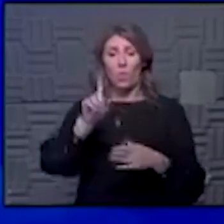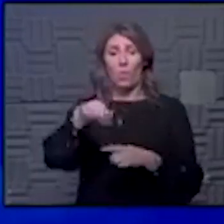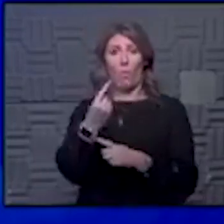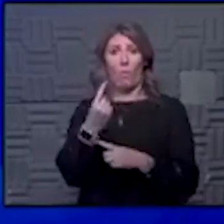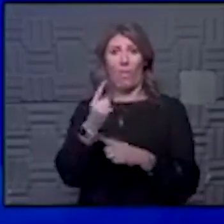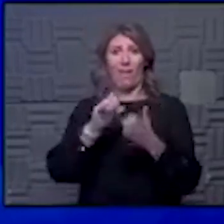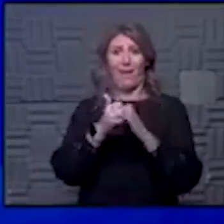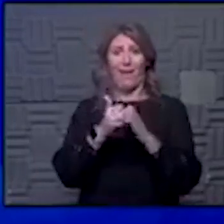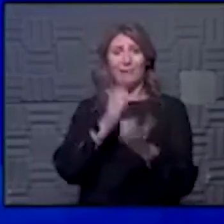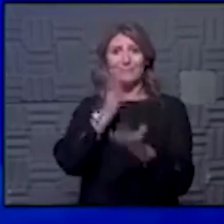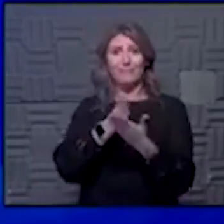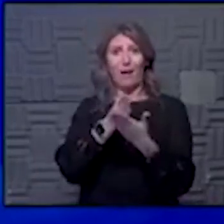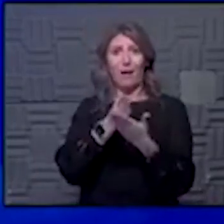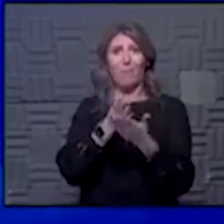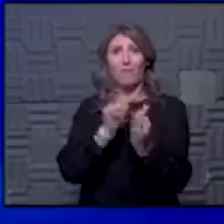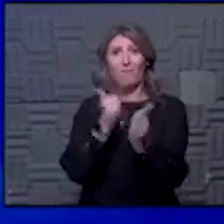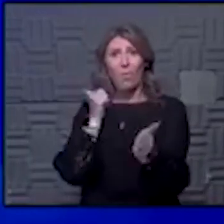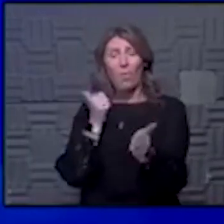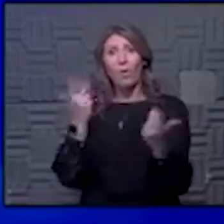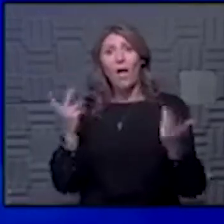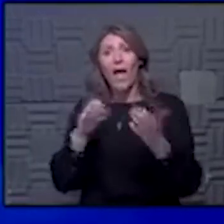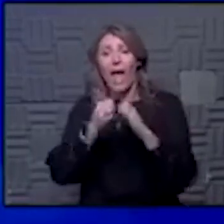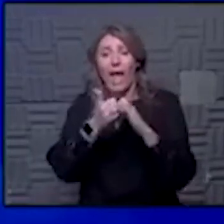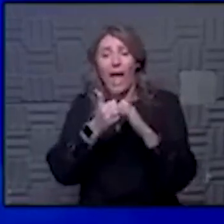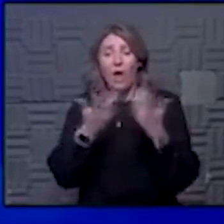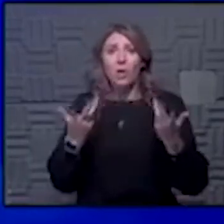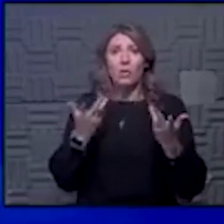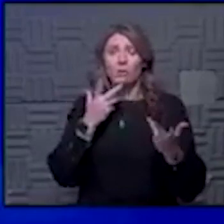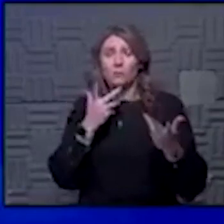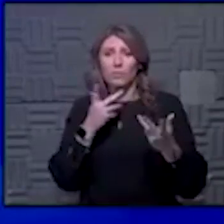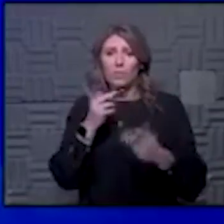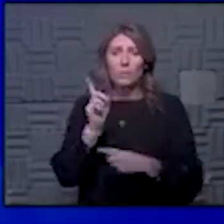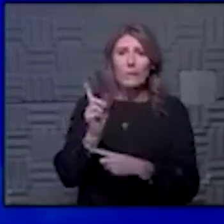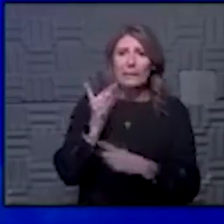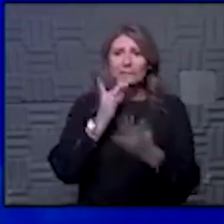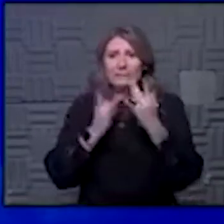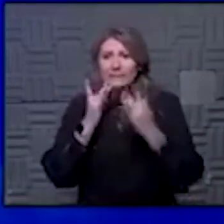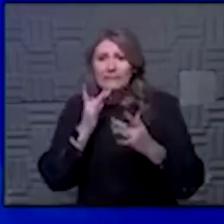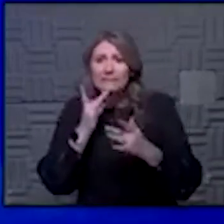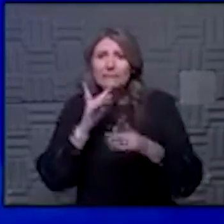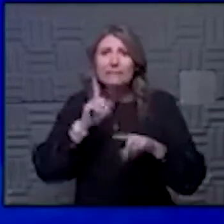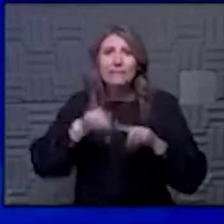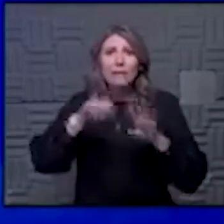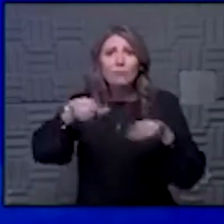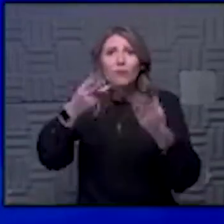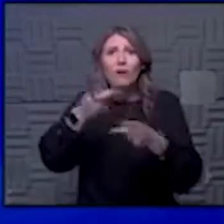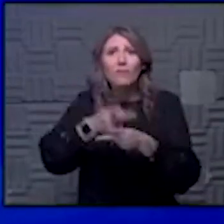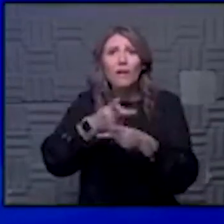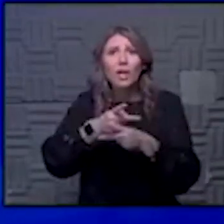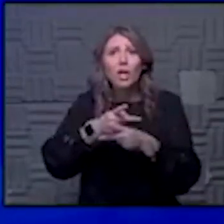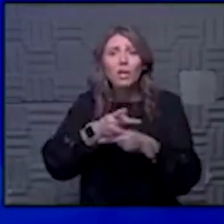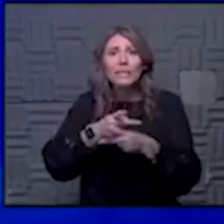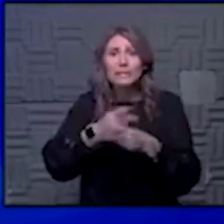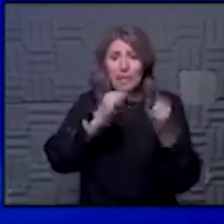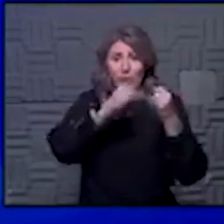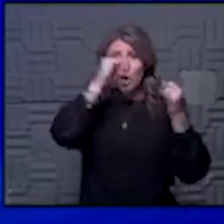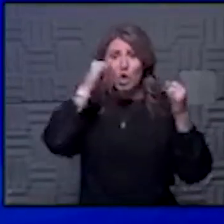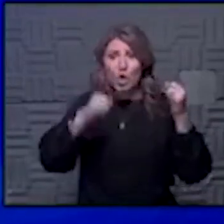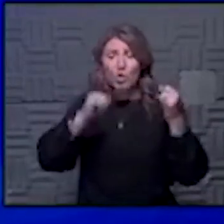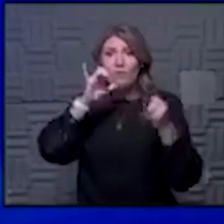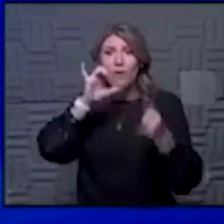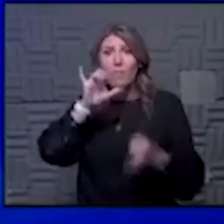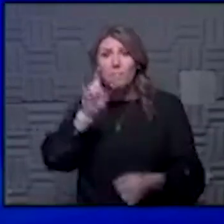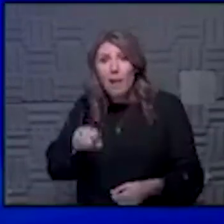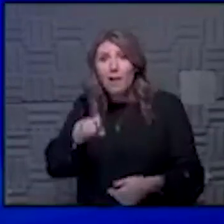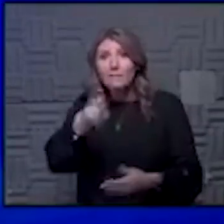avert that, to make sure we don't start getting into a position where we're really pinched to be able to deliver care, is to bend the curve. And we know